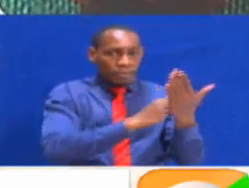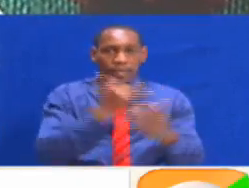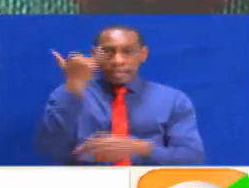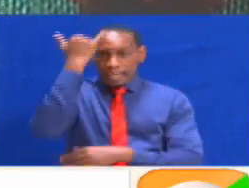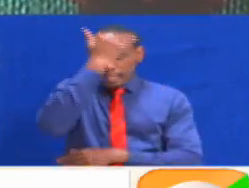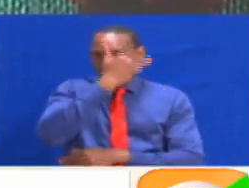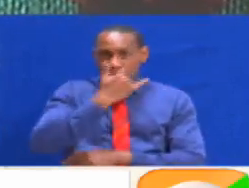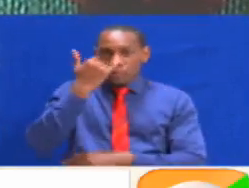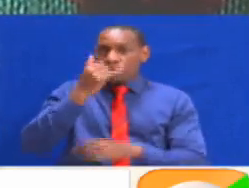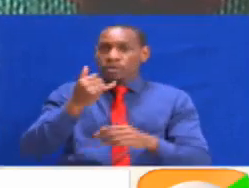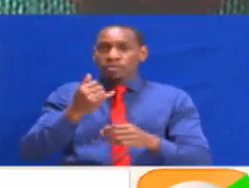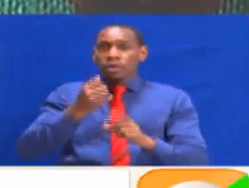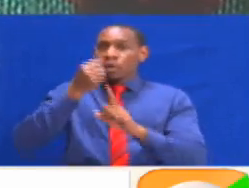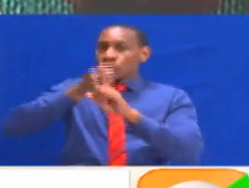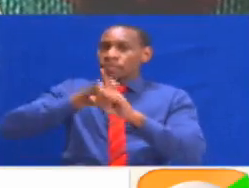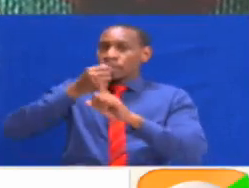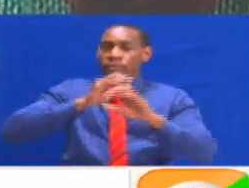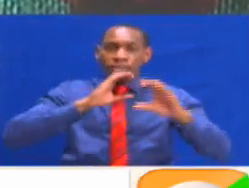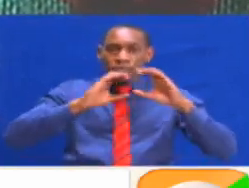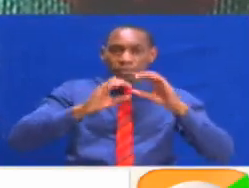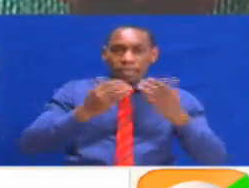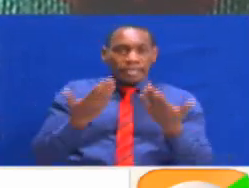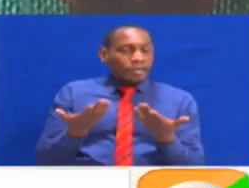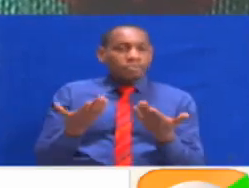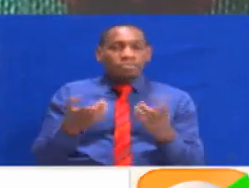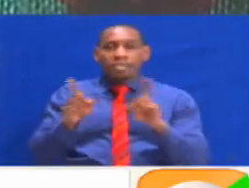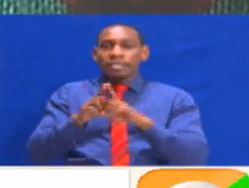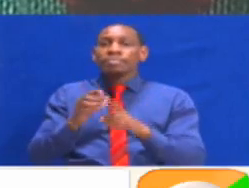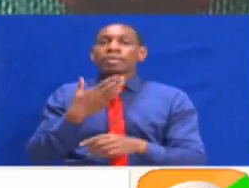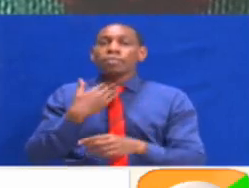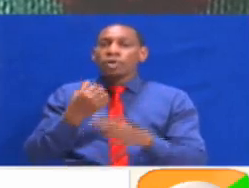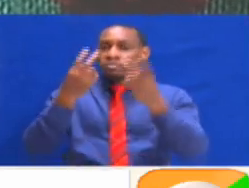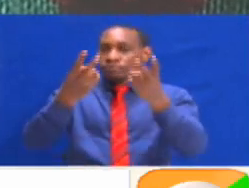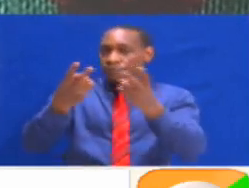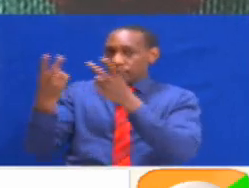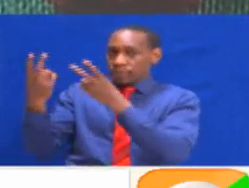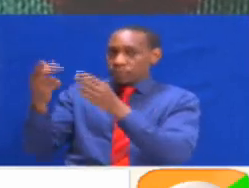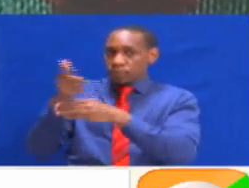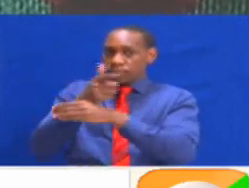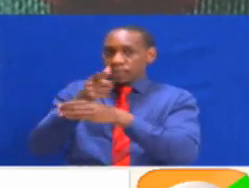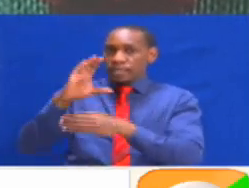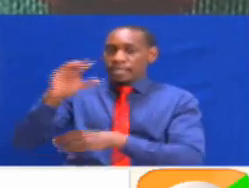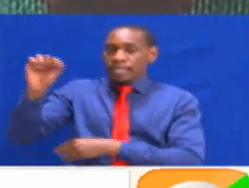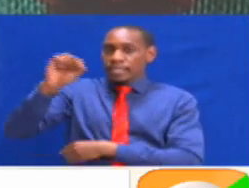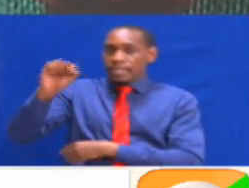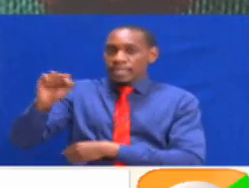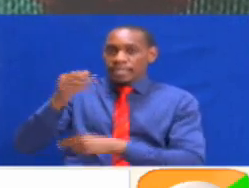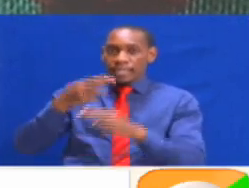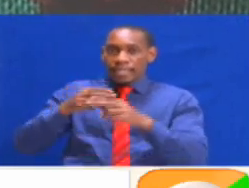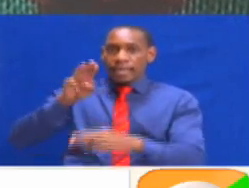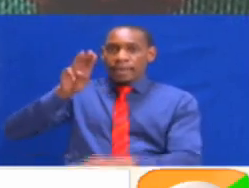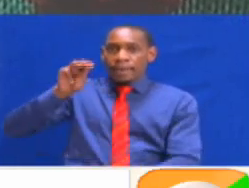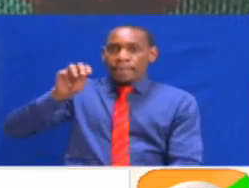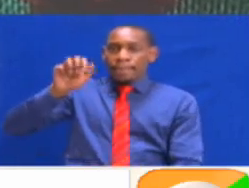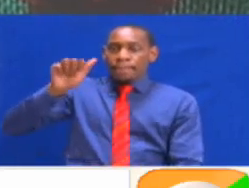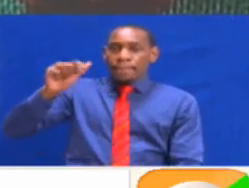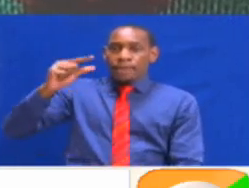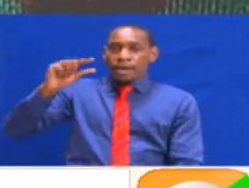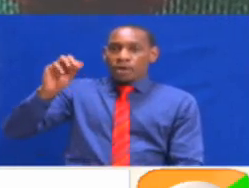about communication. I wonder how this one has been. And I want us to listen to the CS Magoha, because